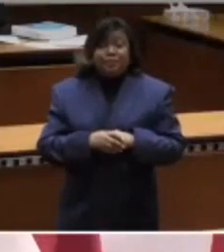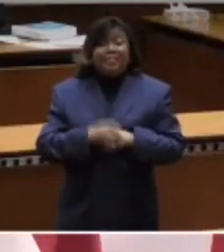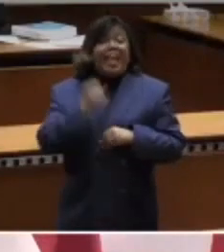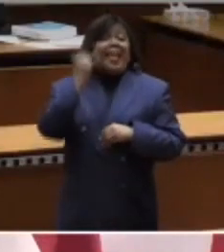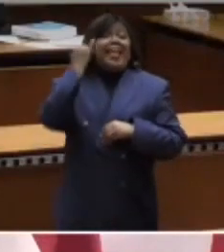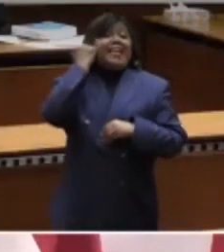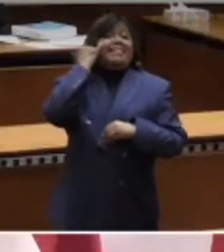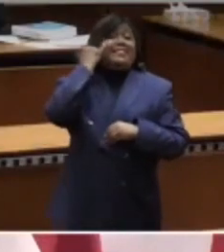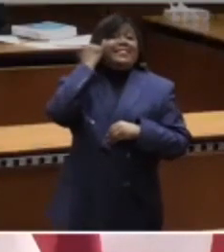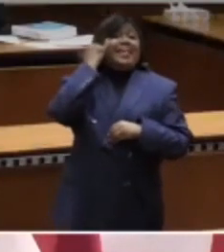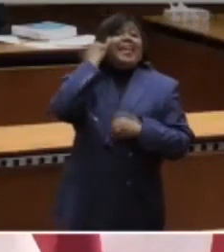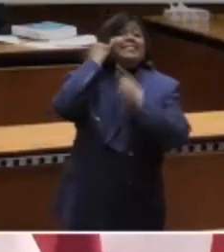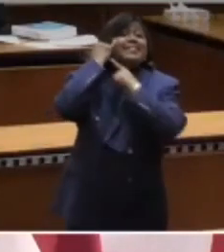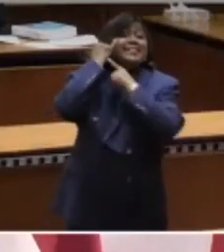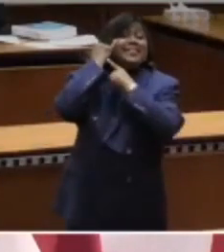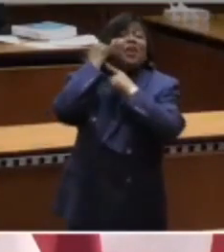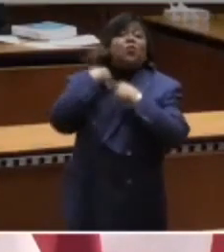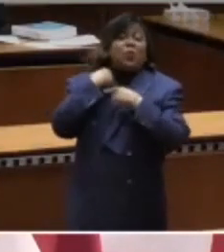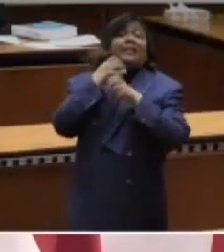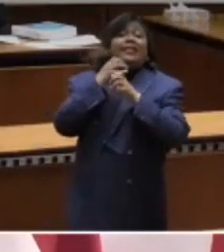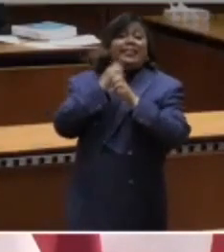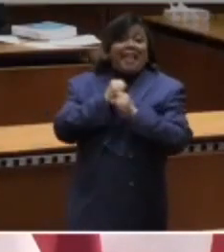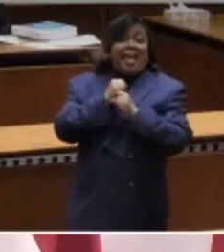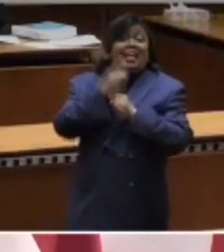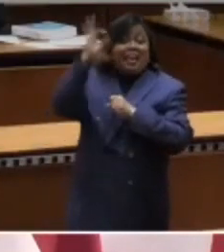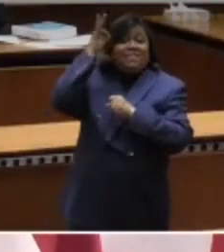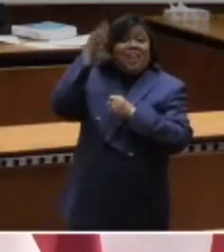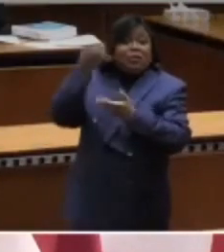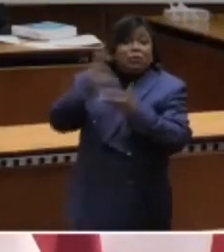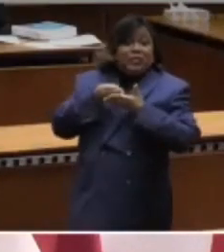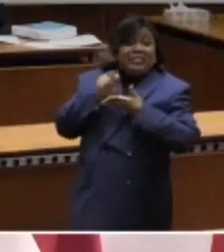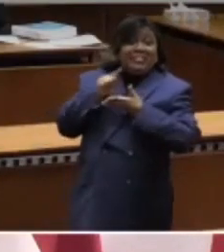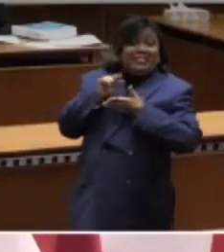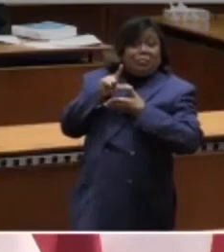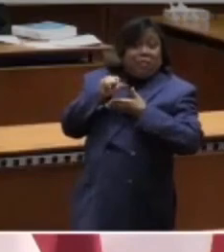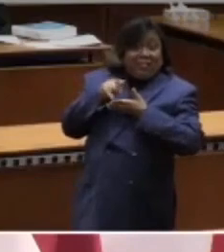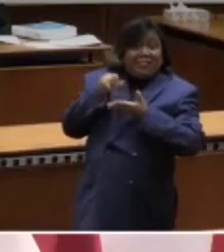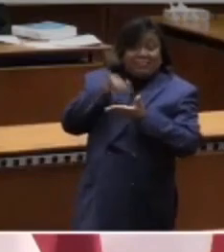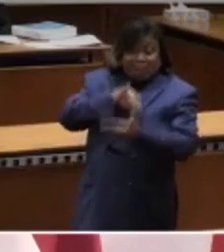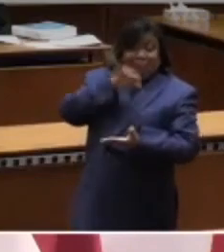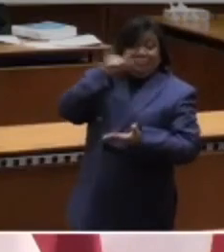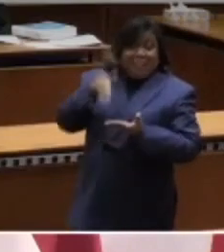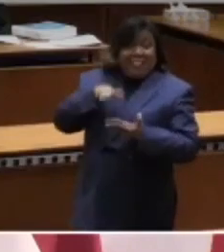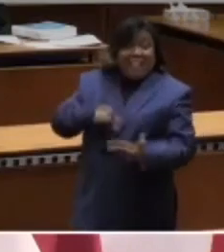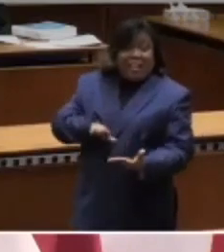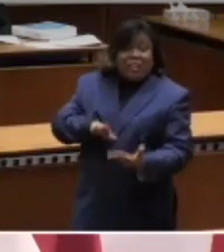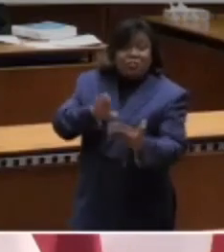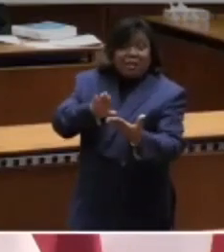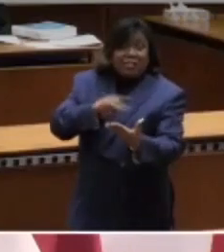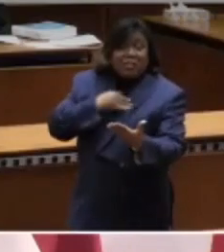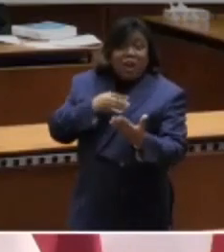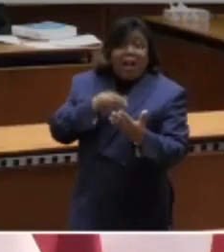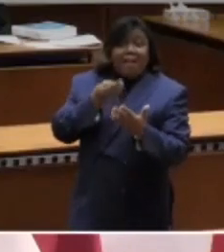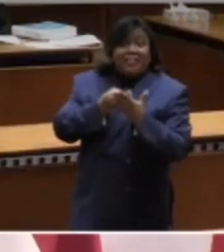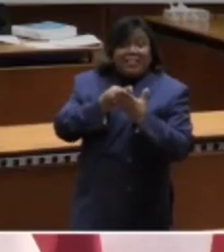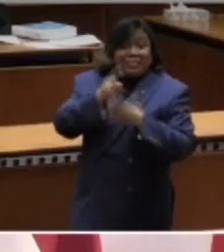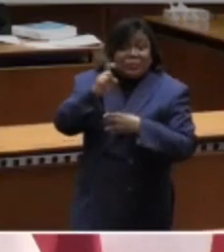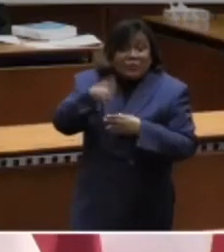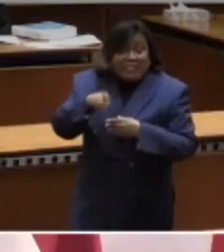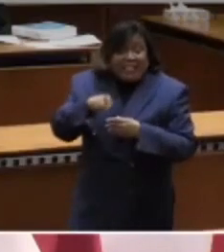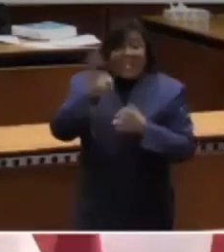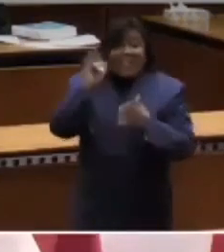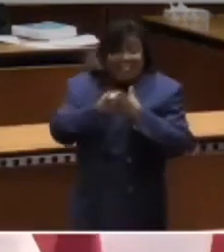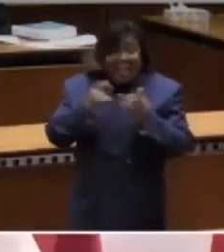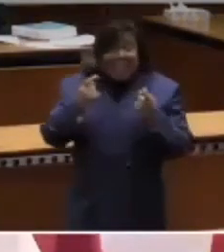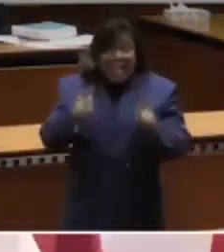And if we get federal stimulus that addresses our fiscal needs,